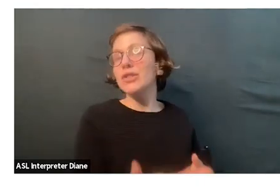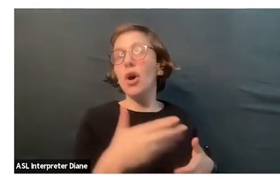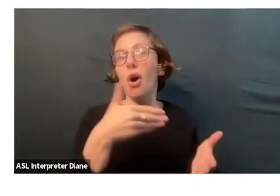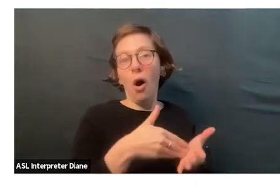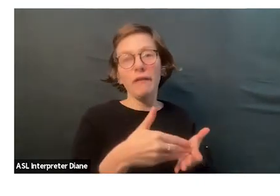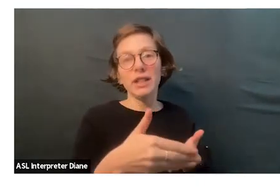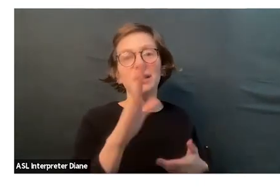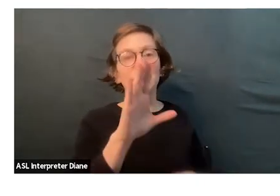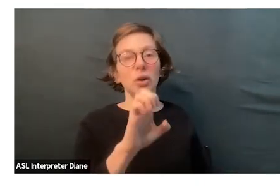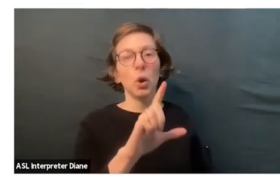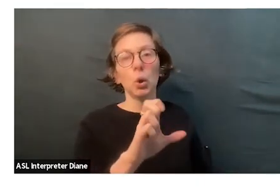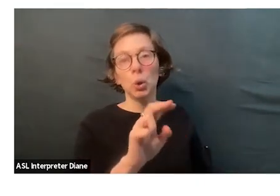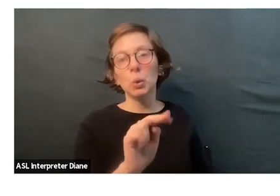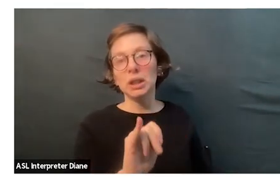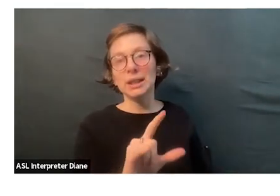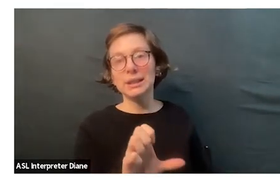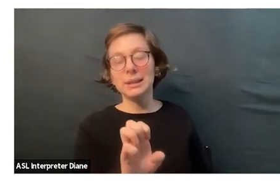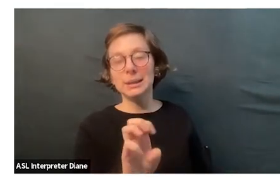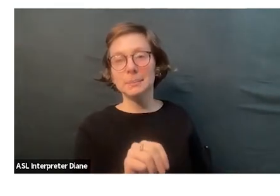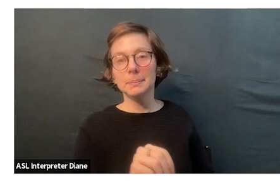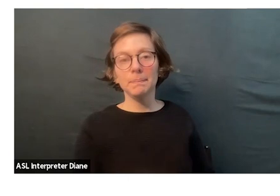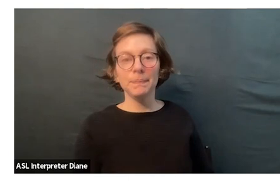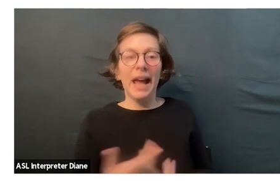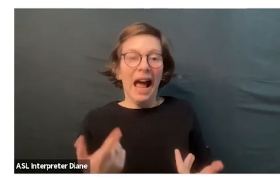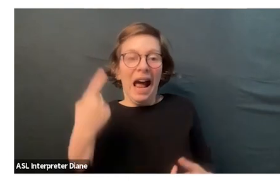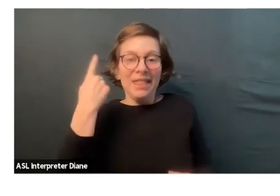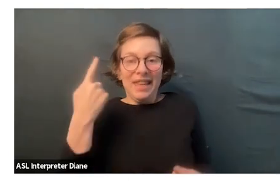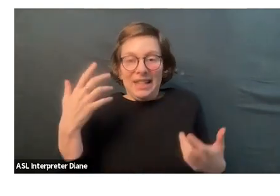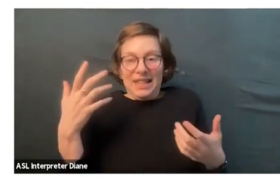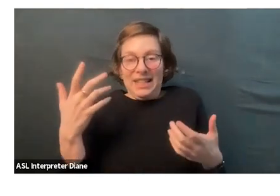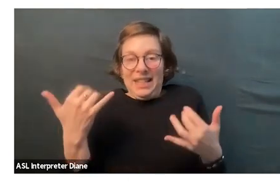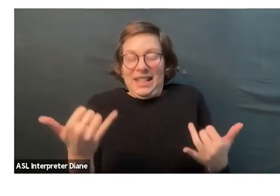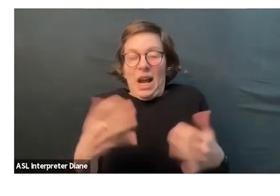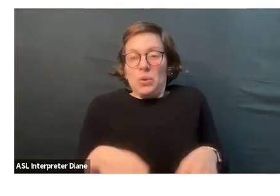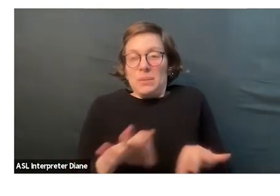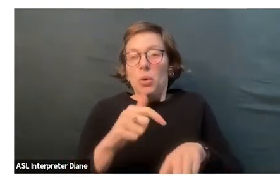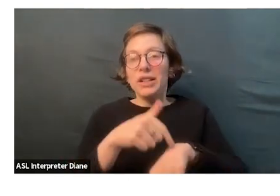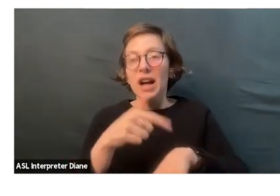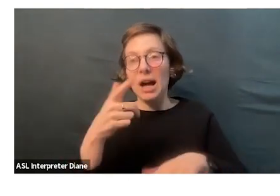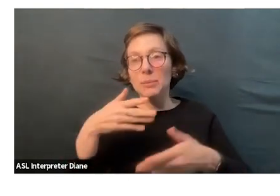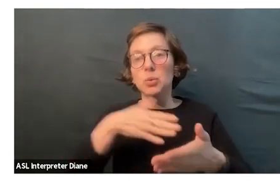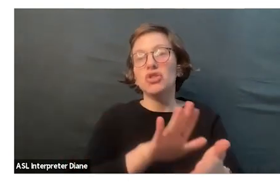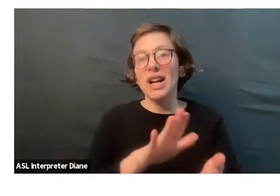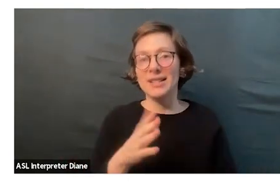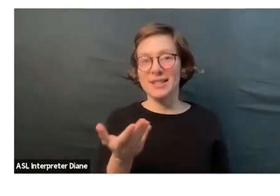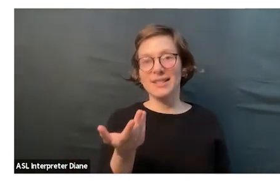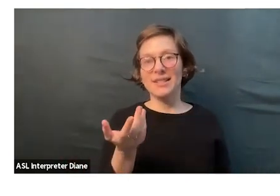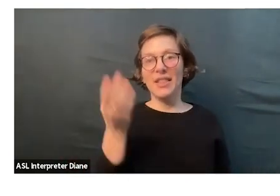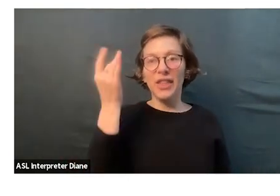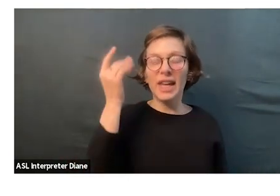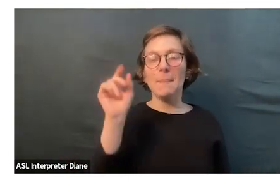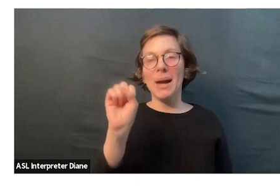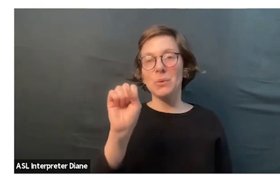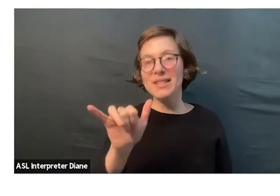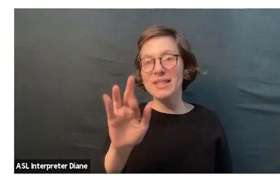colonialism on EU policy in the Mediterranean, and I had an Italian colleague who expressed guilt for living in a